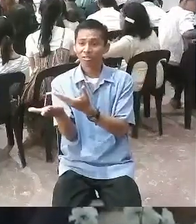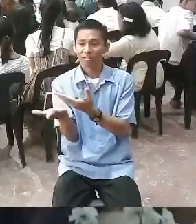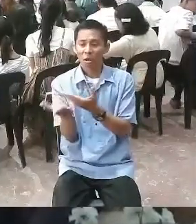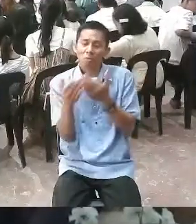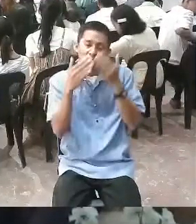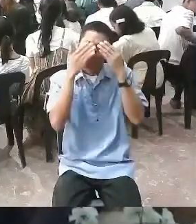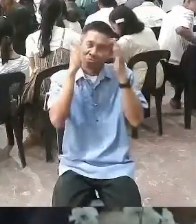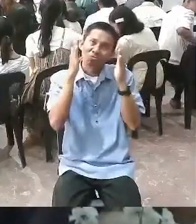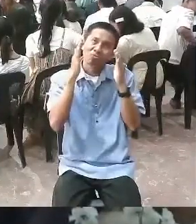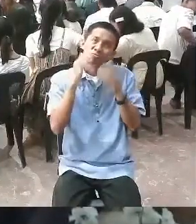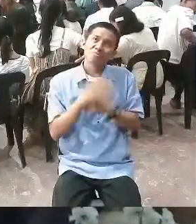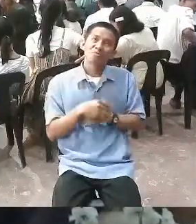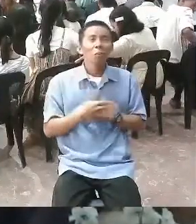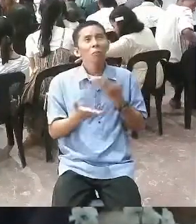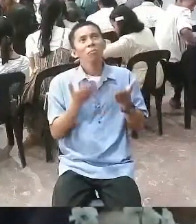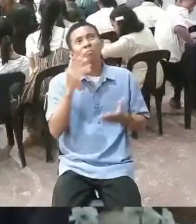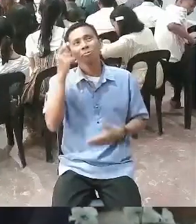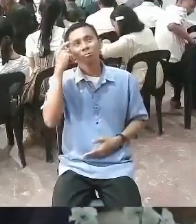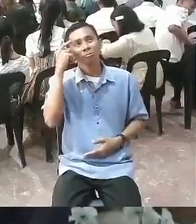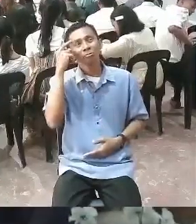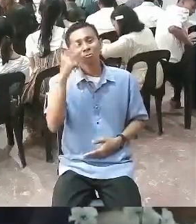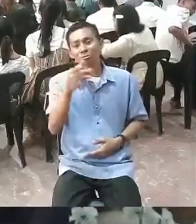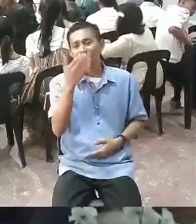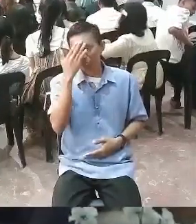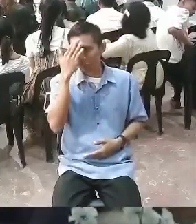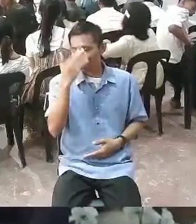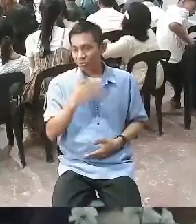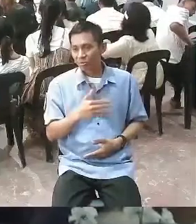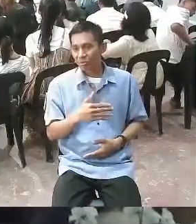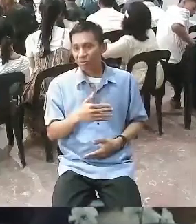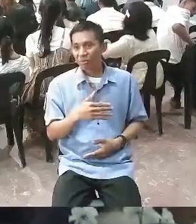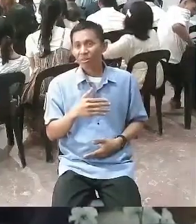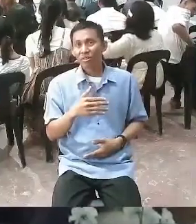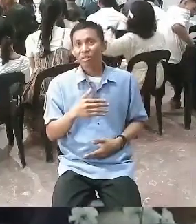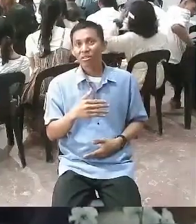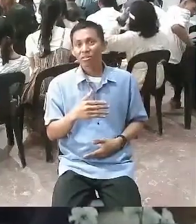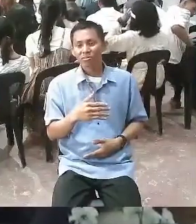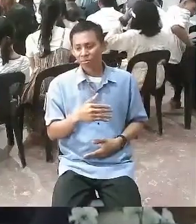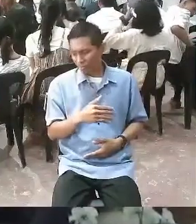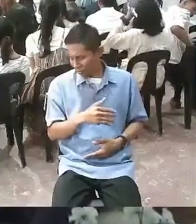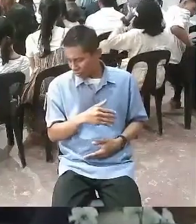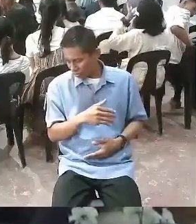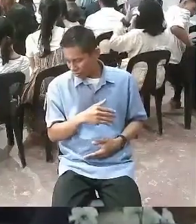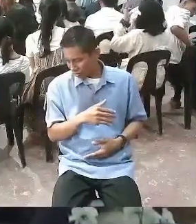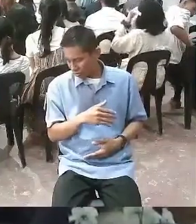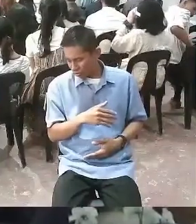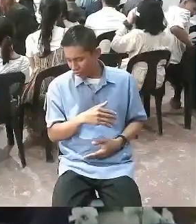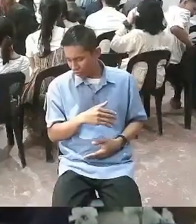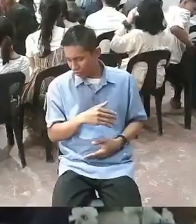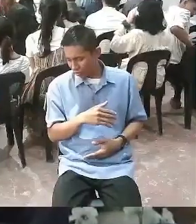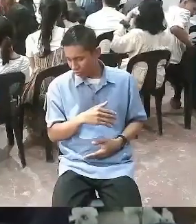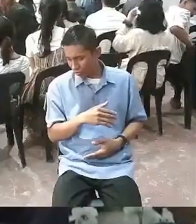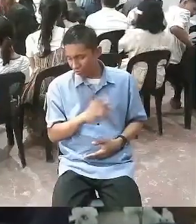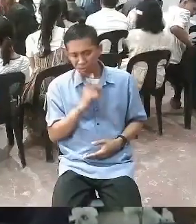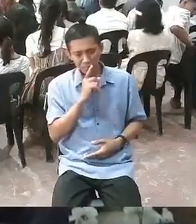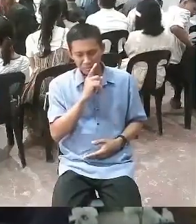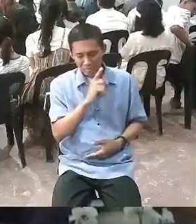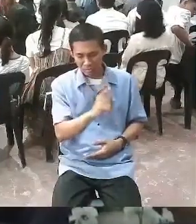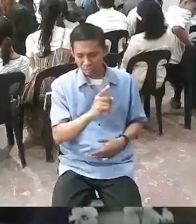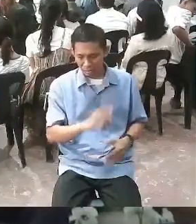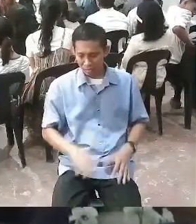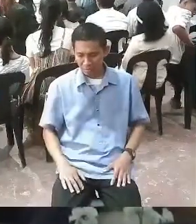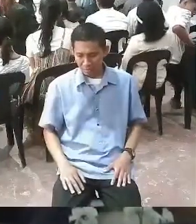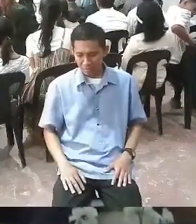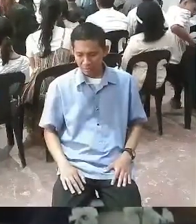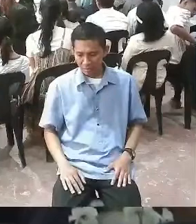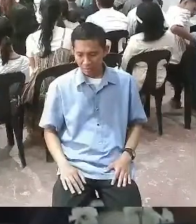I got 90 at 3 a day, and I think that's a conservative number. Okay? I think I'm being conservative. And